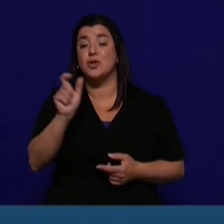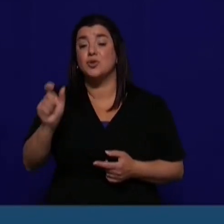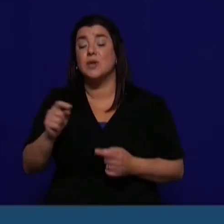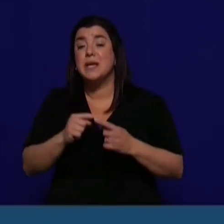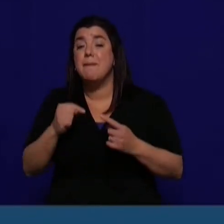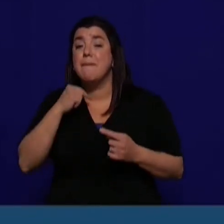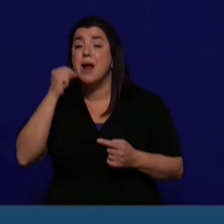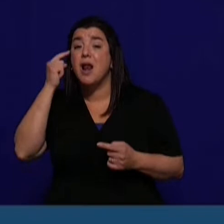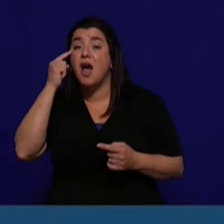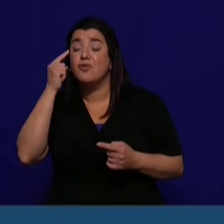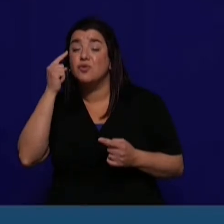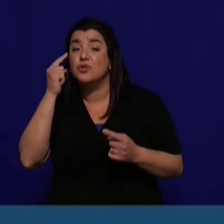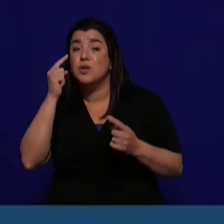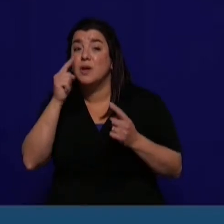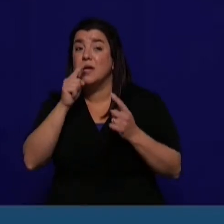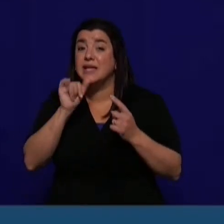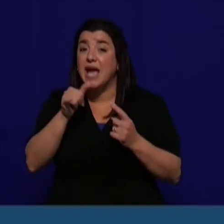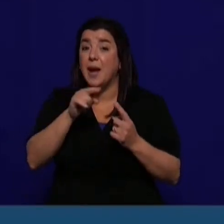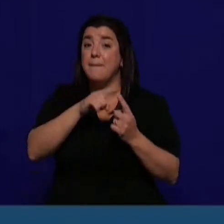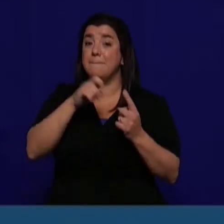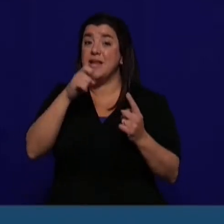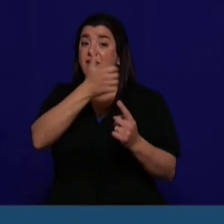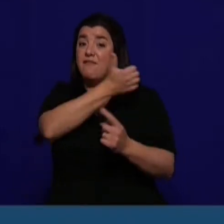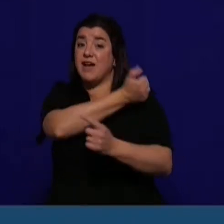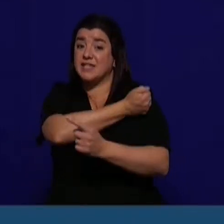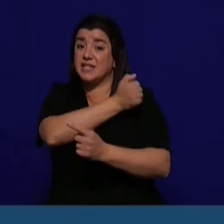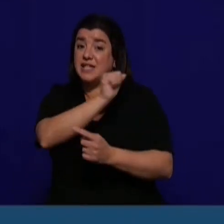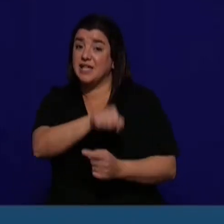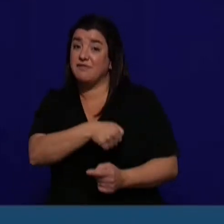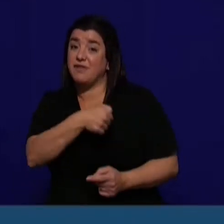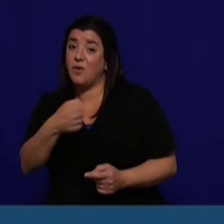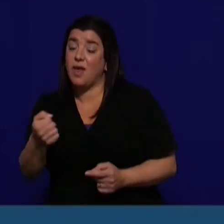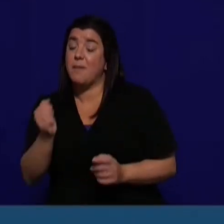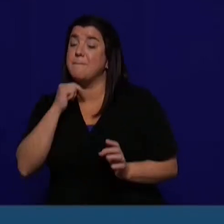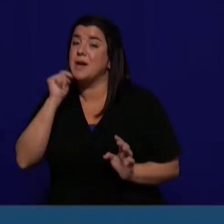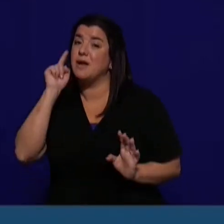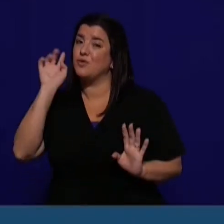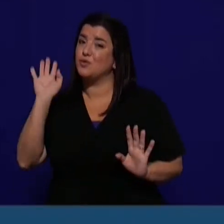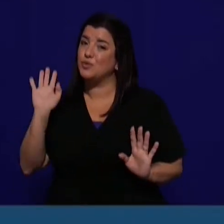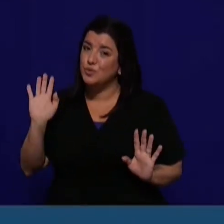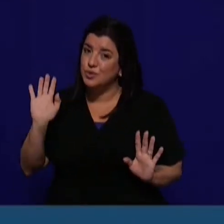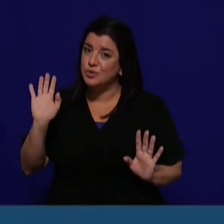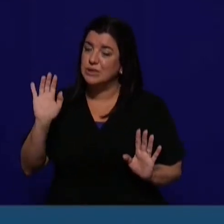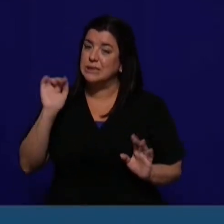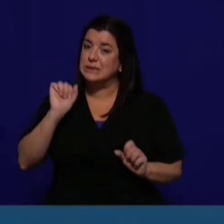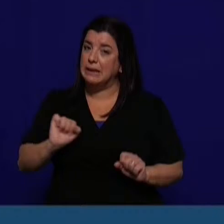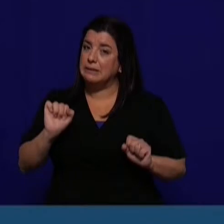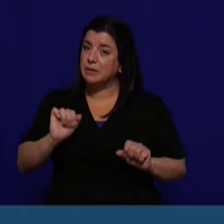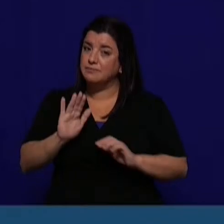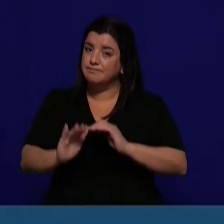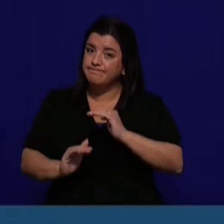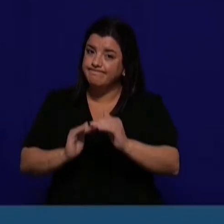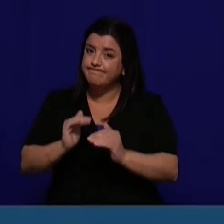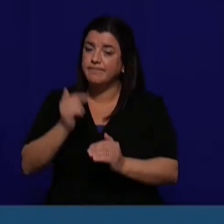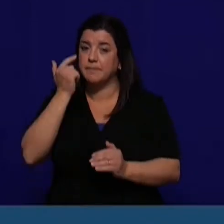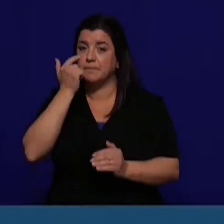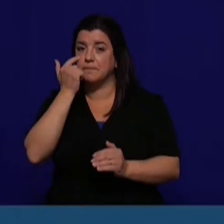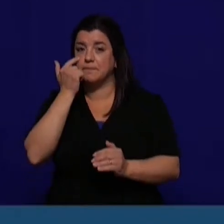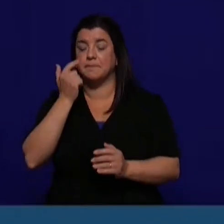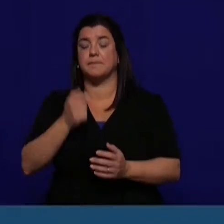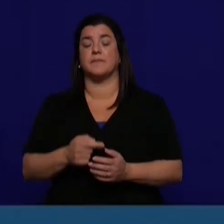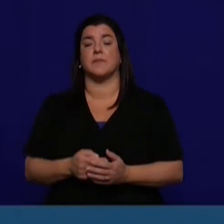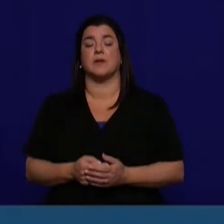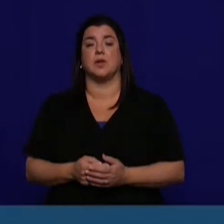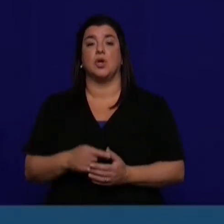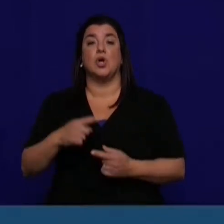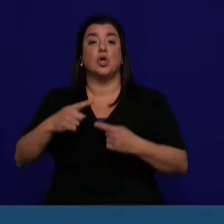bħala korrelati mal-vaccine li huma jkunu ħadu. Fuq l-enforcement, bħalma rajtu, aħna